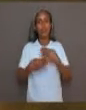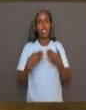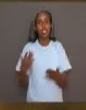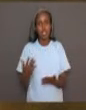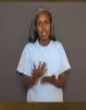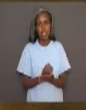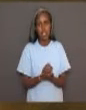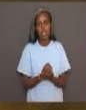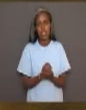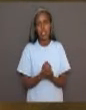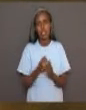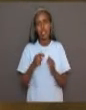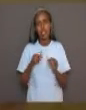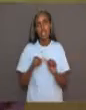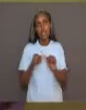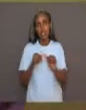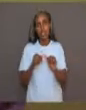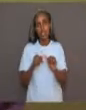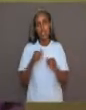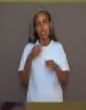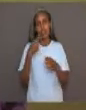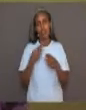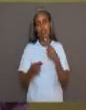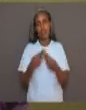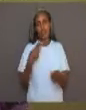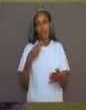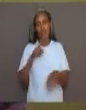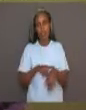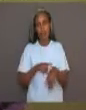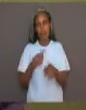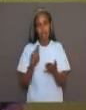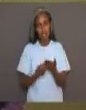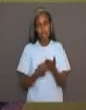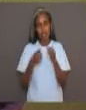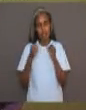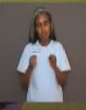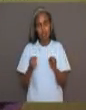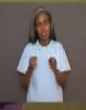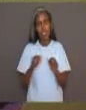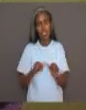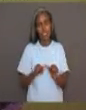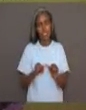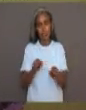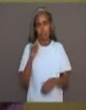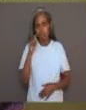take an infinite amount of time. It would also be extremely boring.